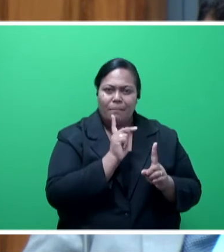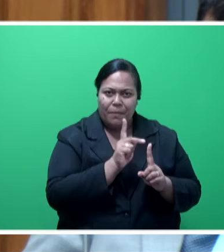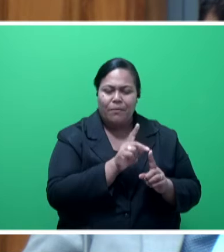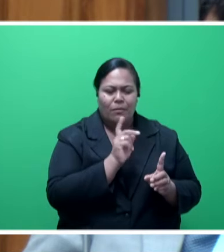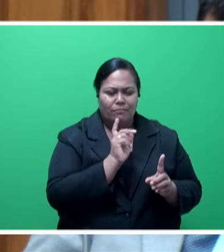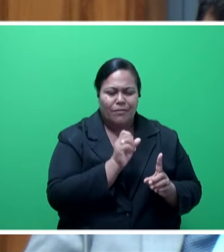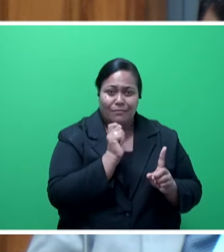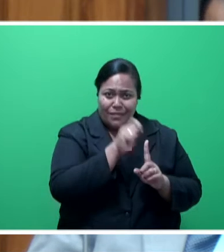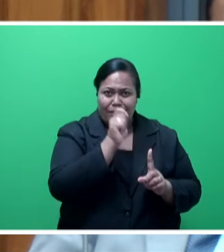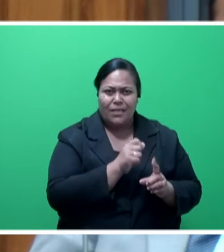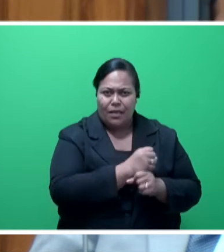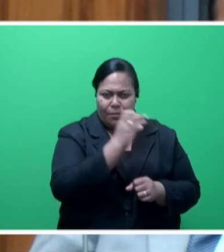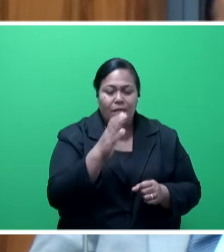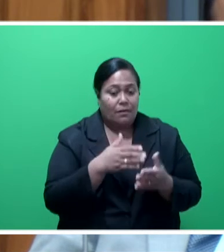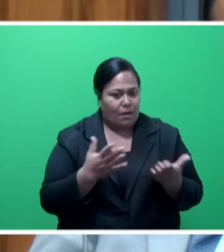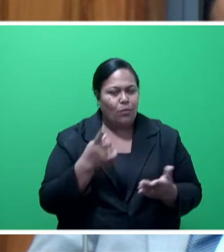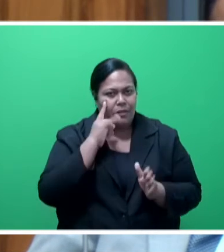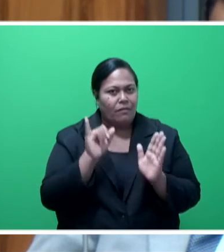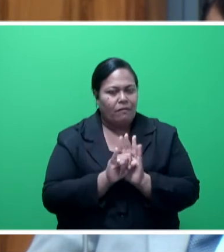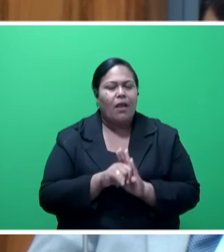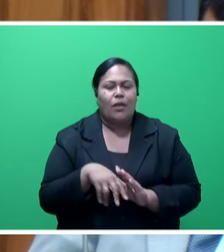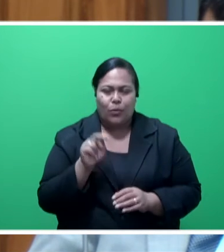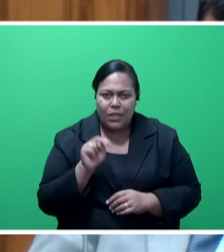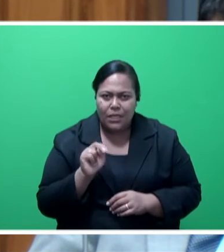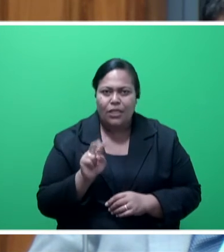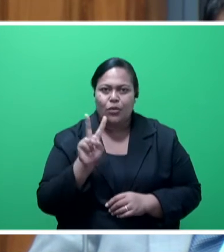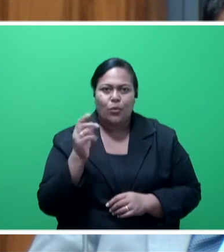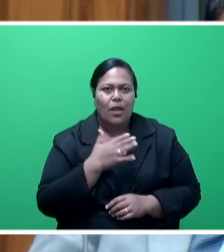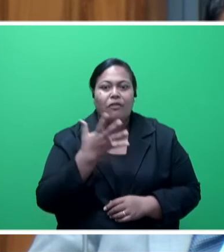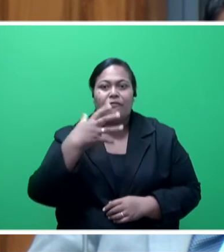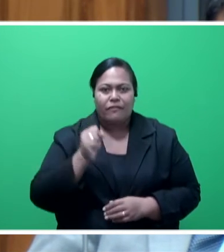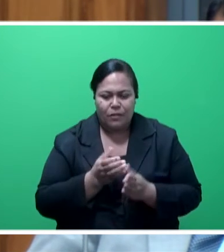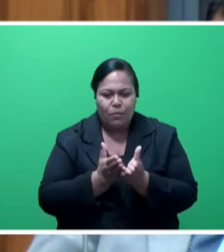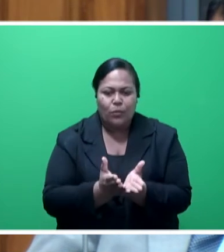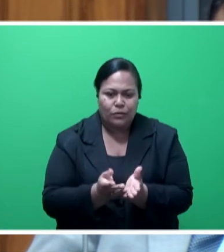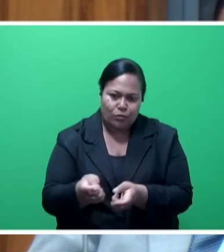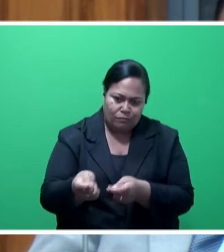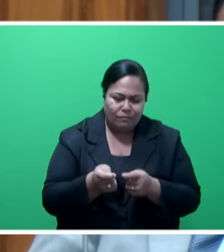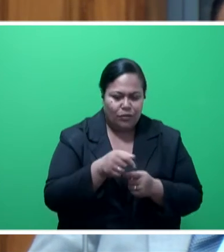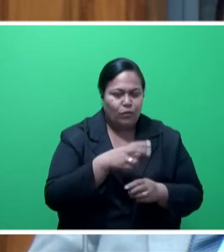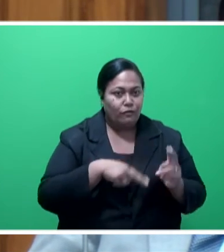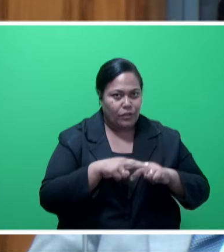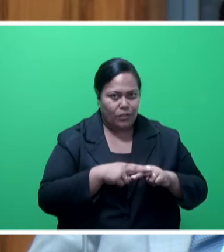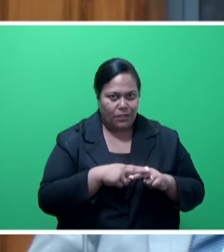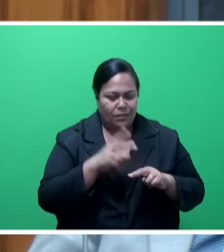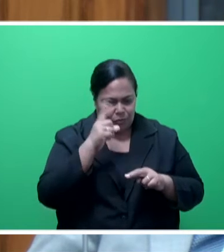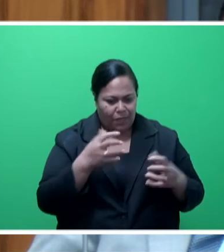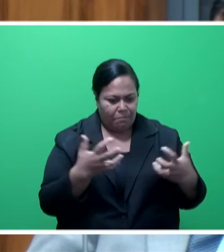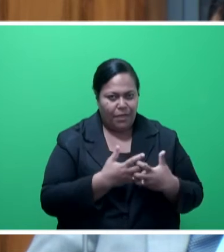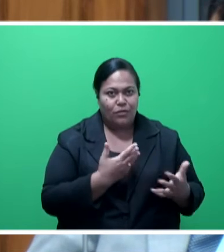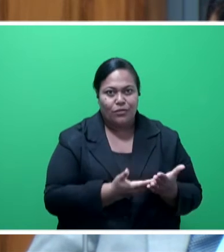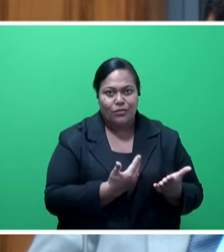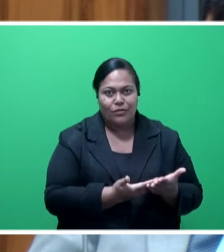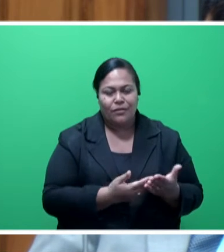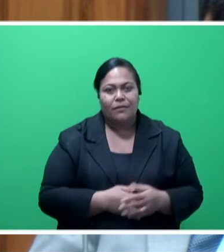been identified that Fiji needs to attract at least 250 vessels to Fiji to meet the current demand.